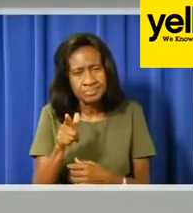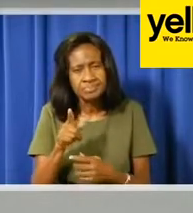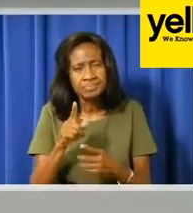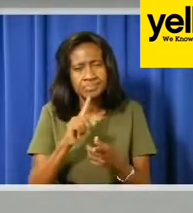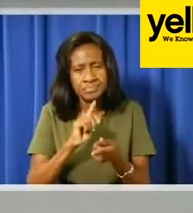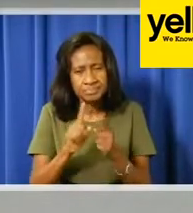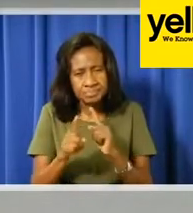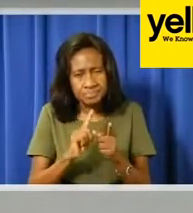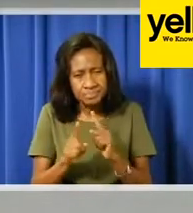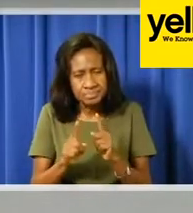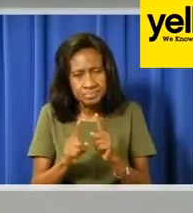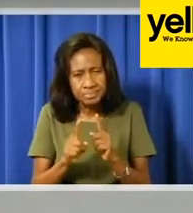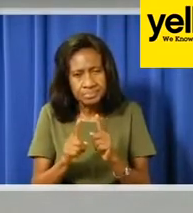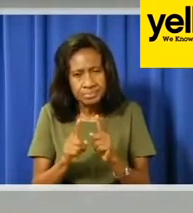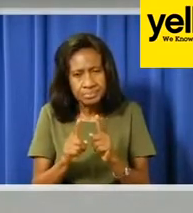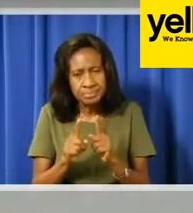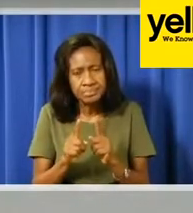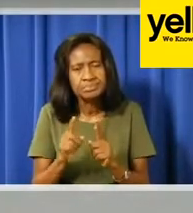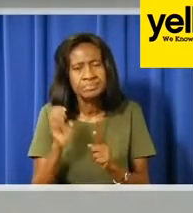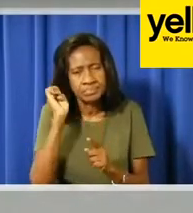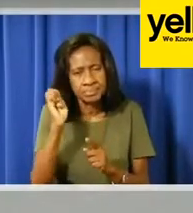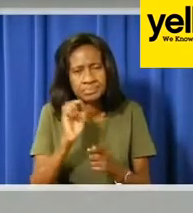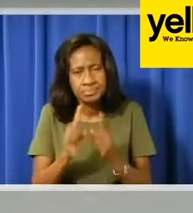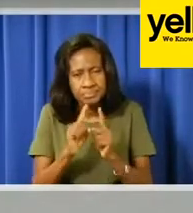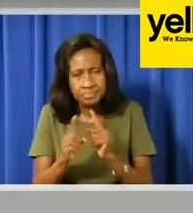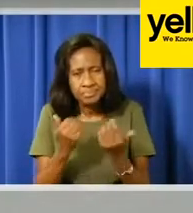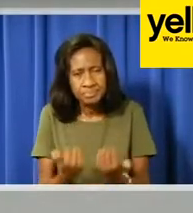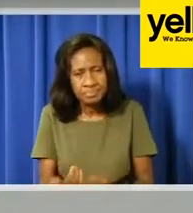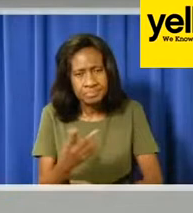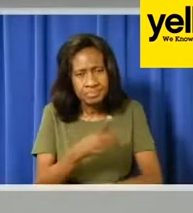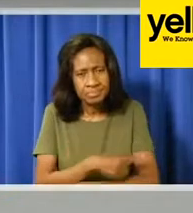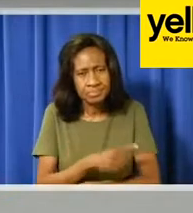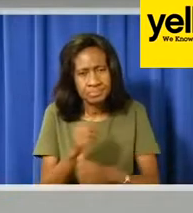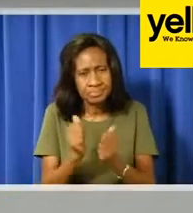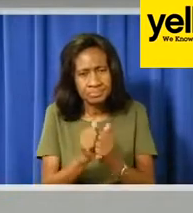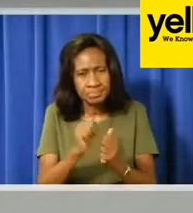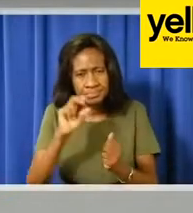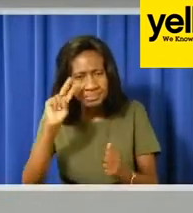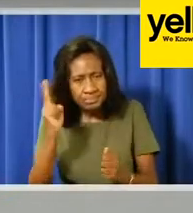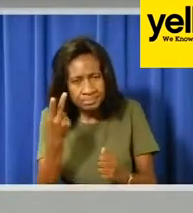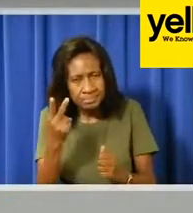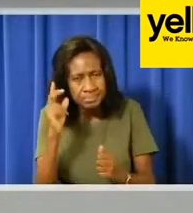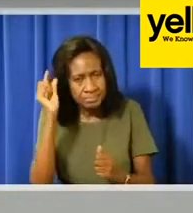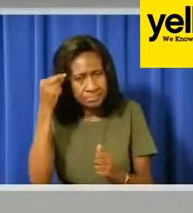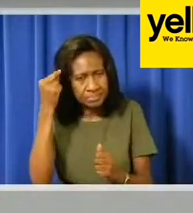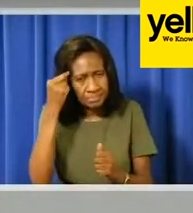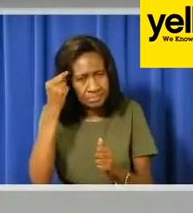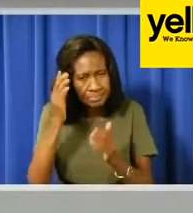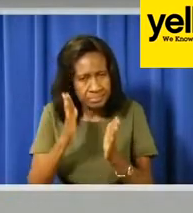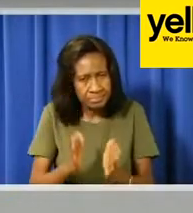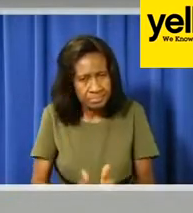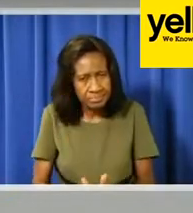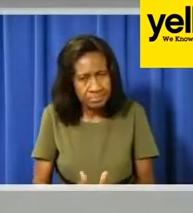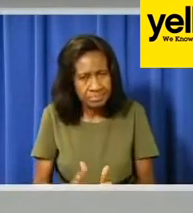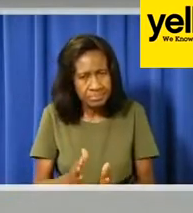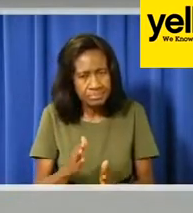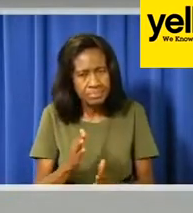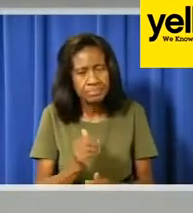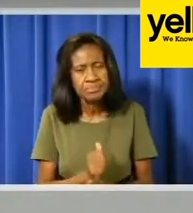with the Honourable Deputy Governor, who chairs the program